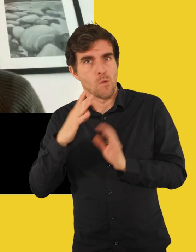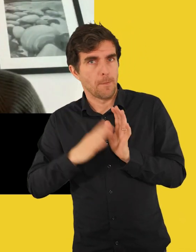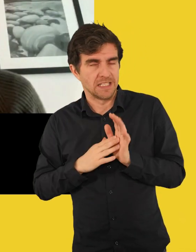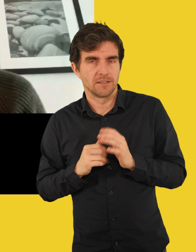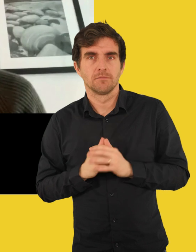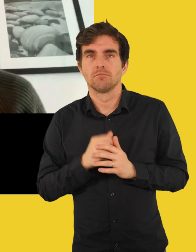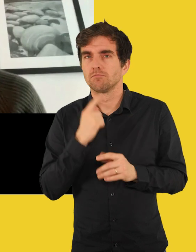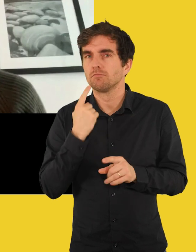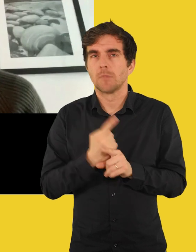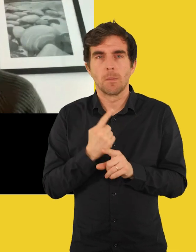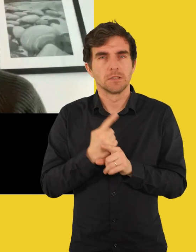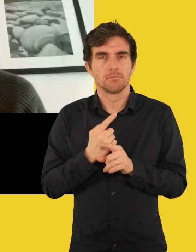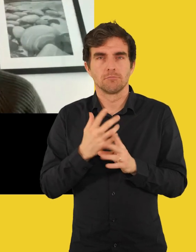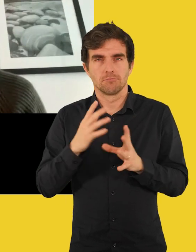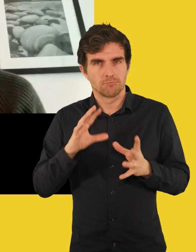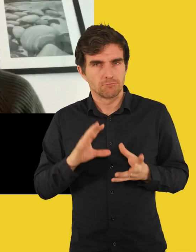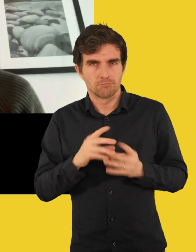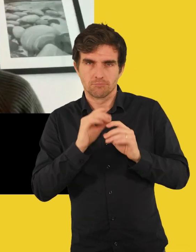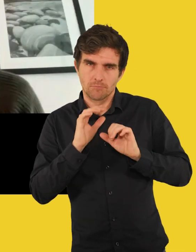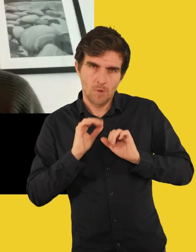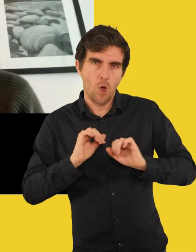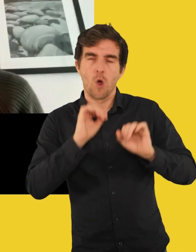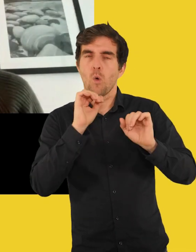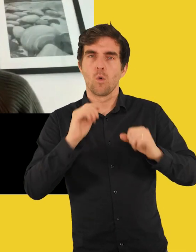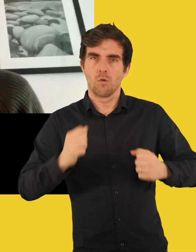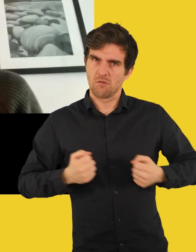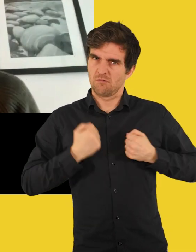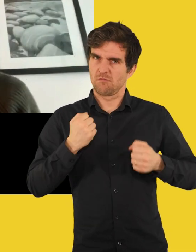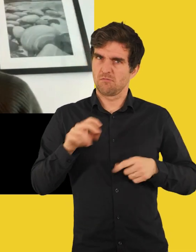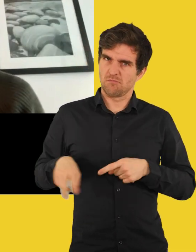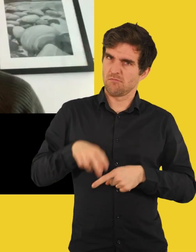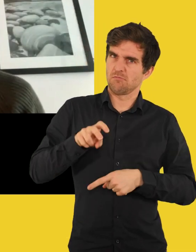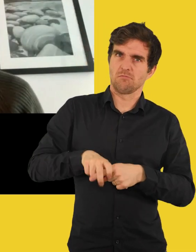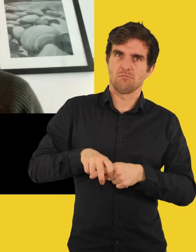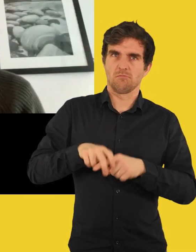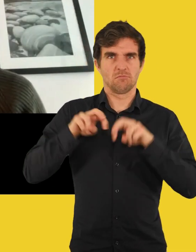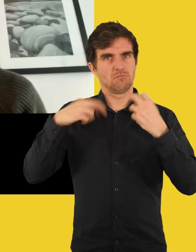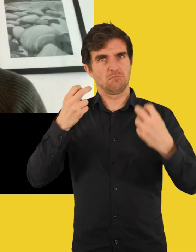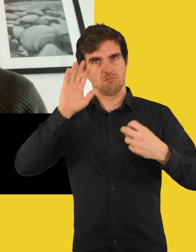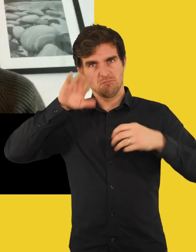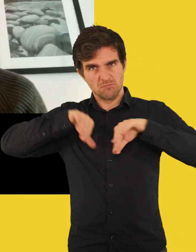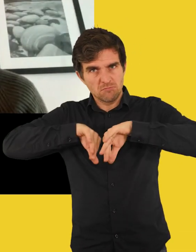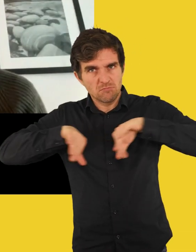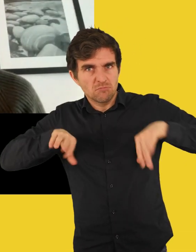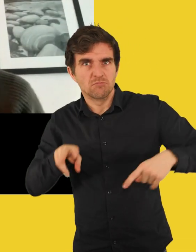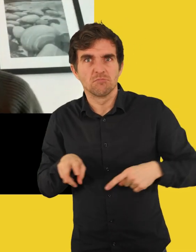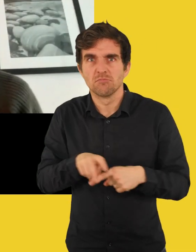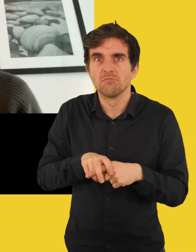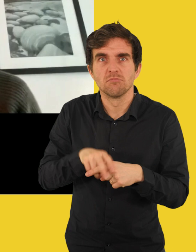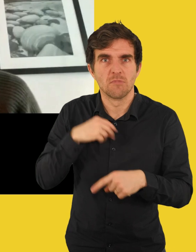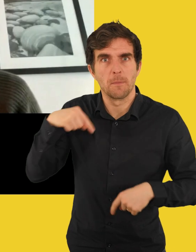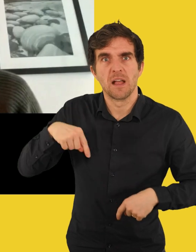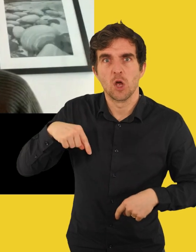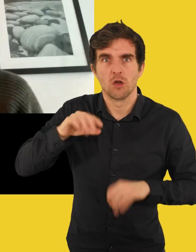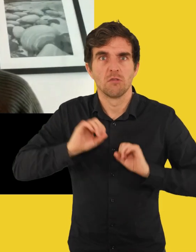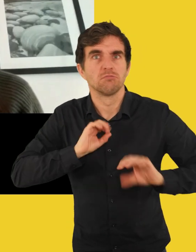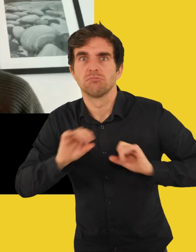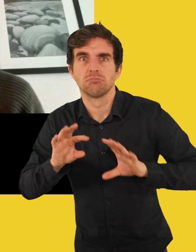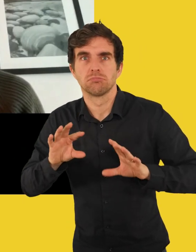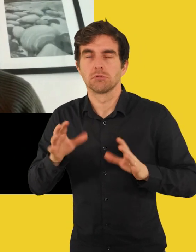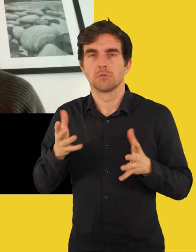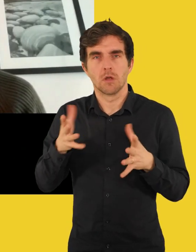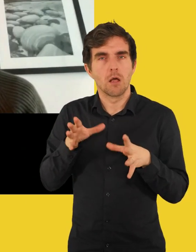just a moment, will be talking about taking or creating your own seat at the table in their panel